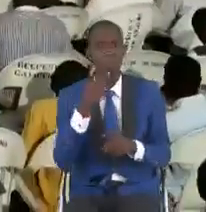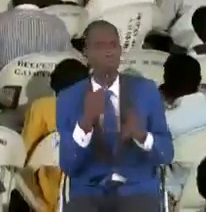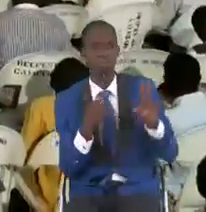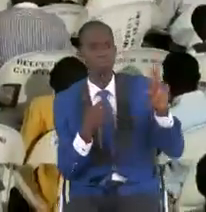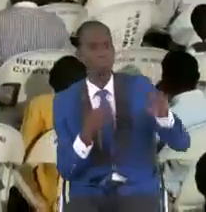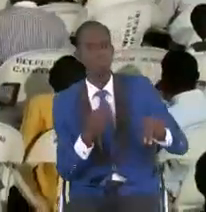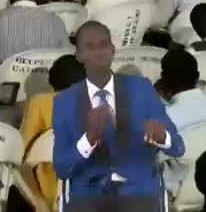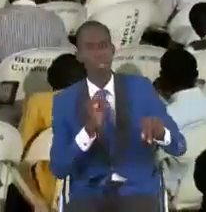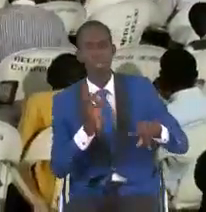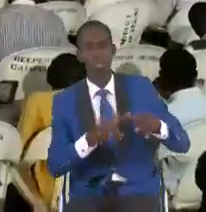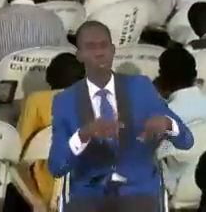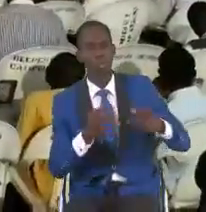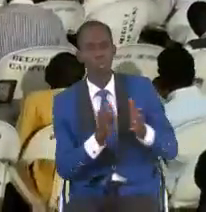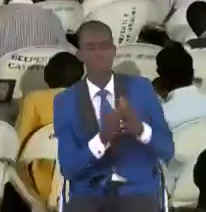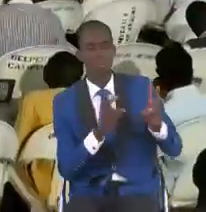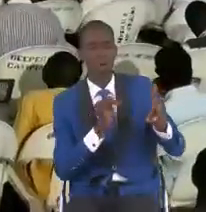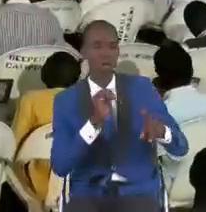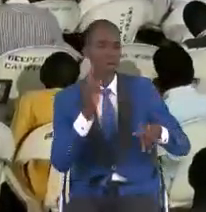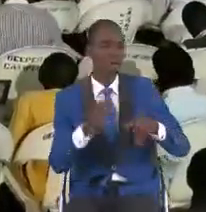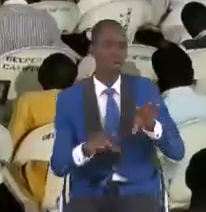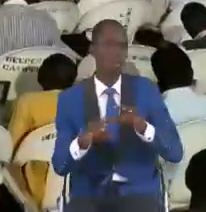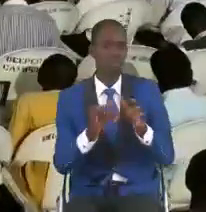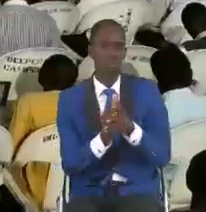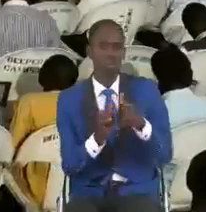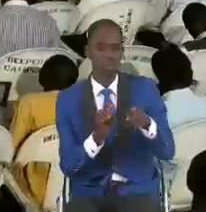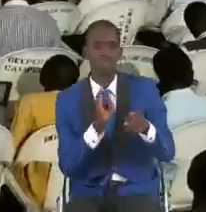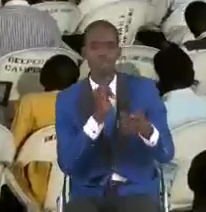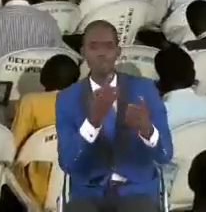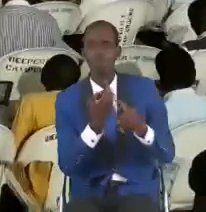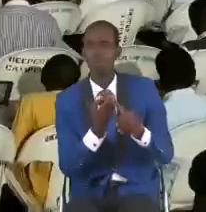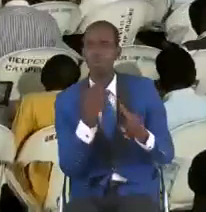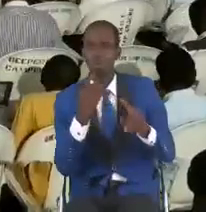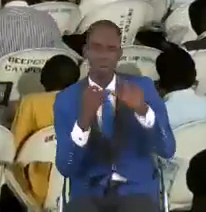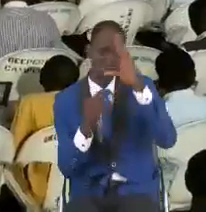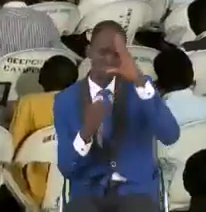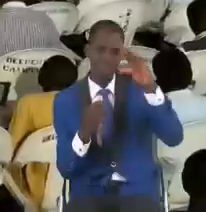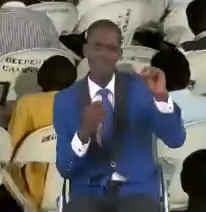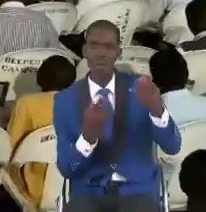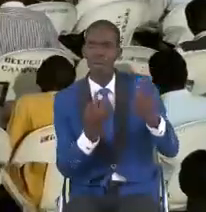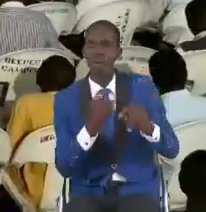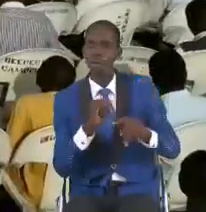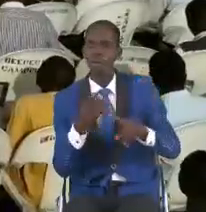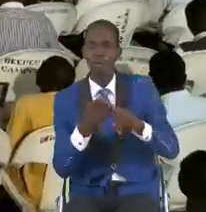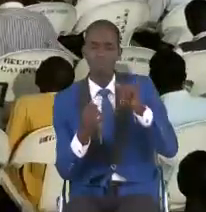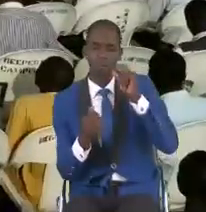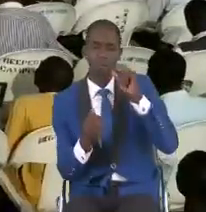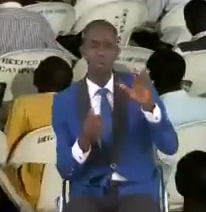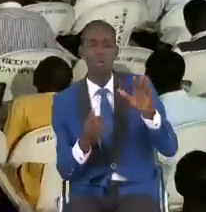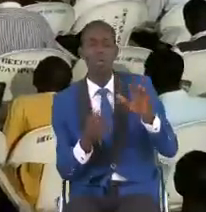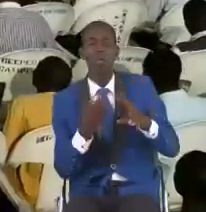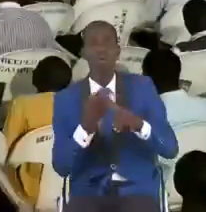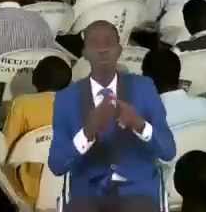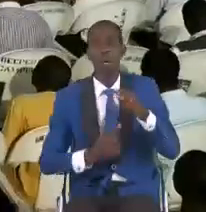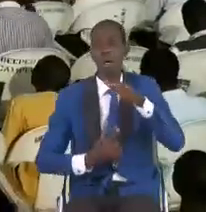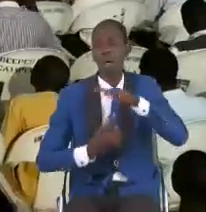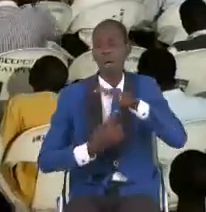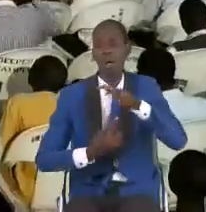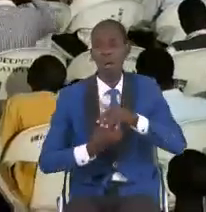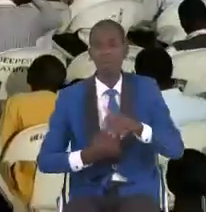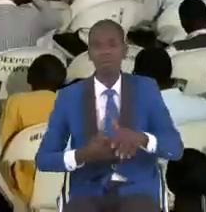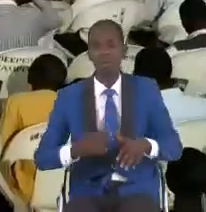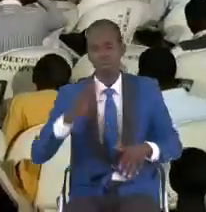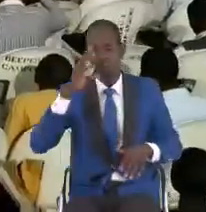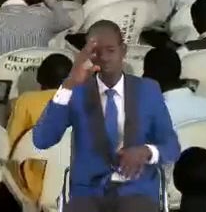I can't do that. It's coming from a man. It's coming from a woman, respected man, dignified woman.